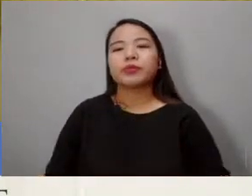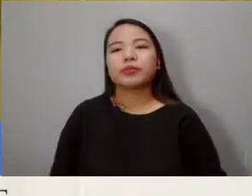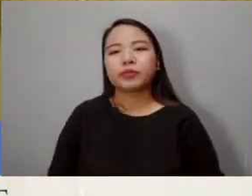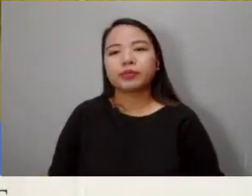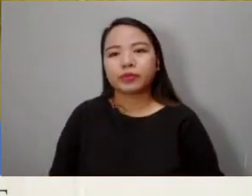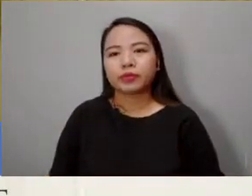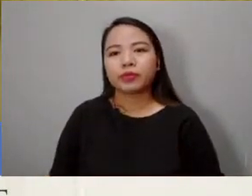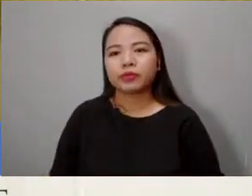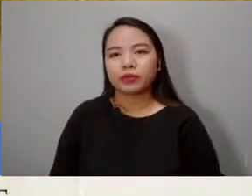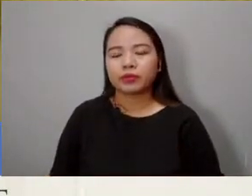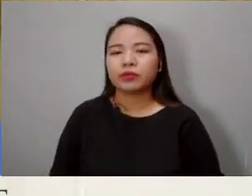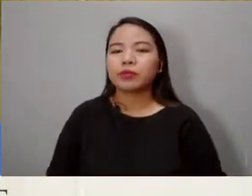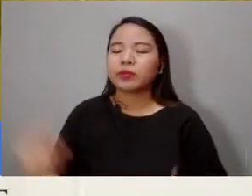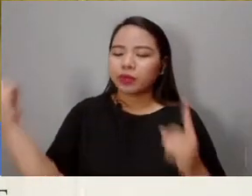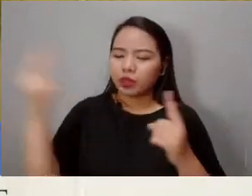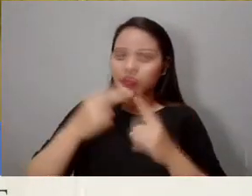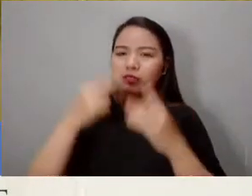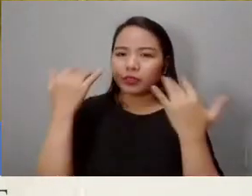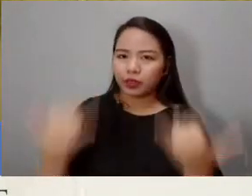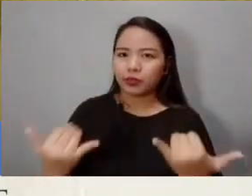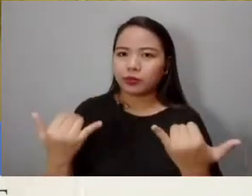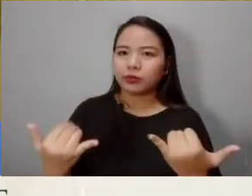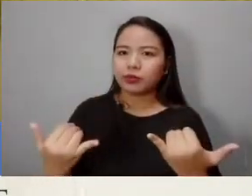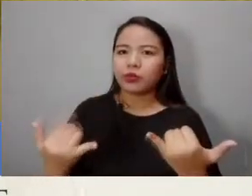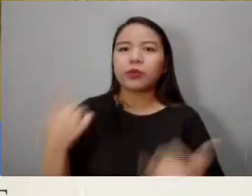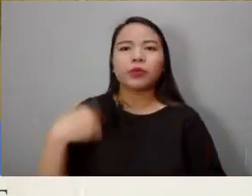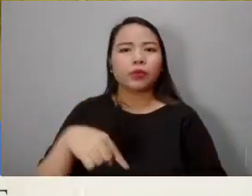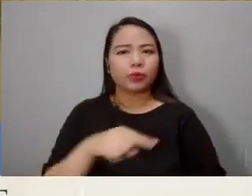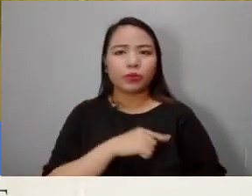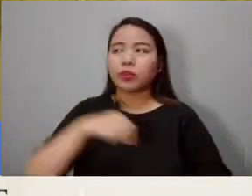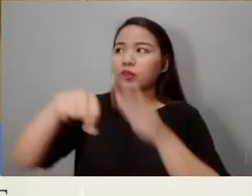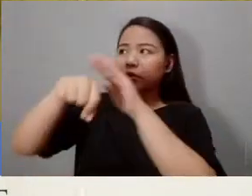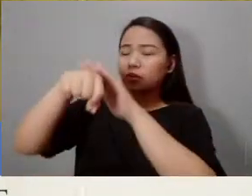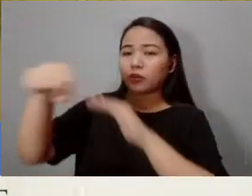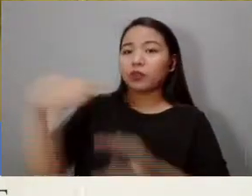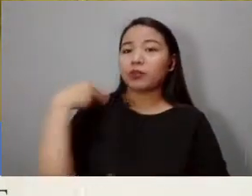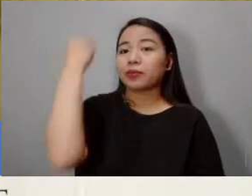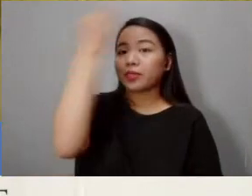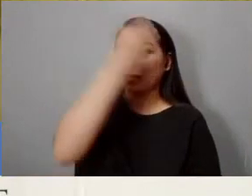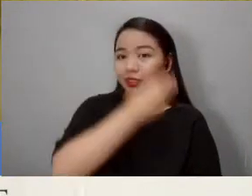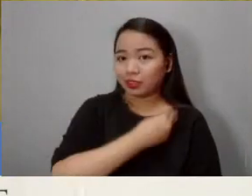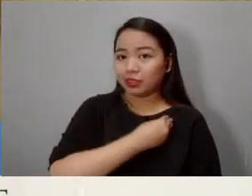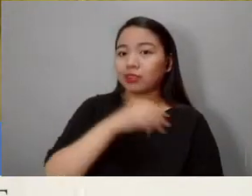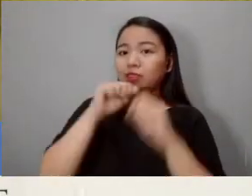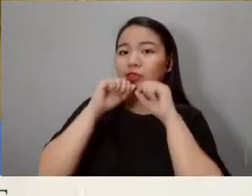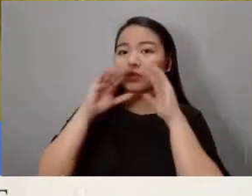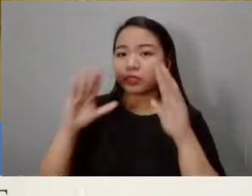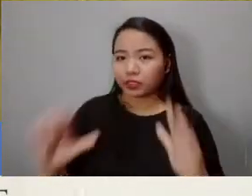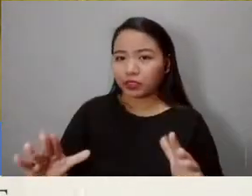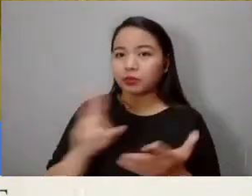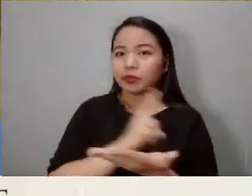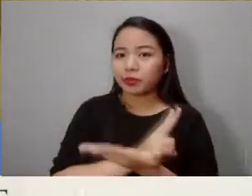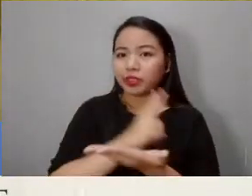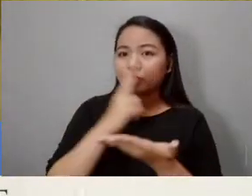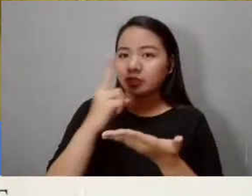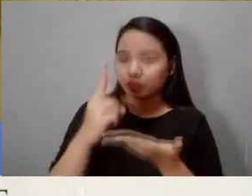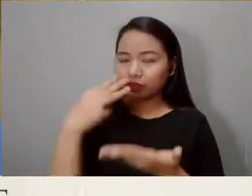Until now, we call Mary, Blessed Virgin Mary.